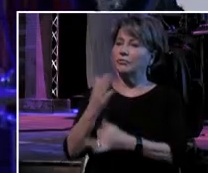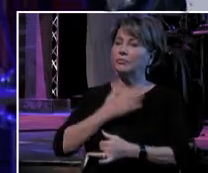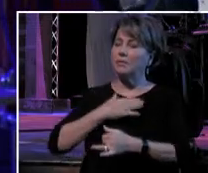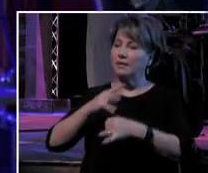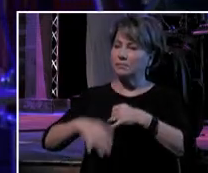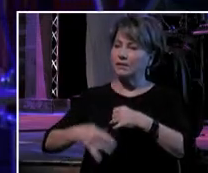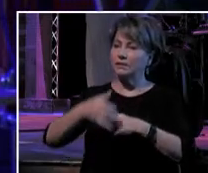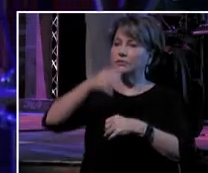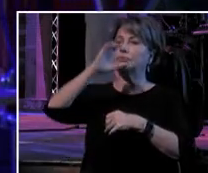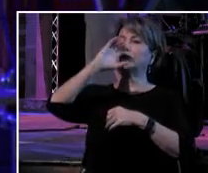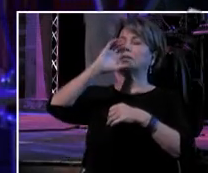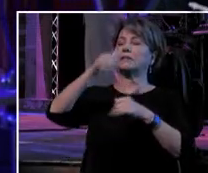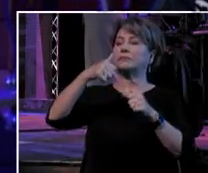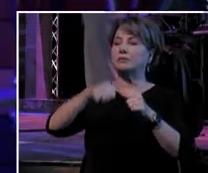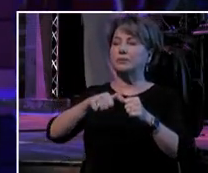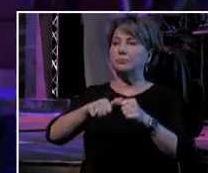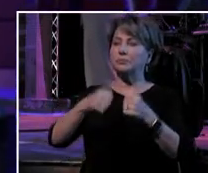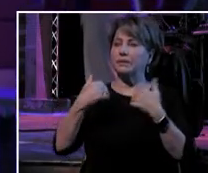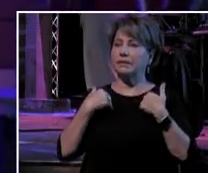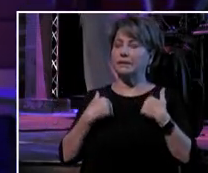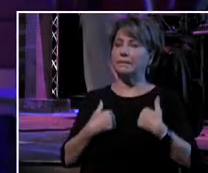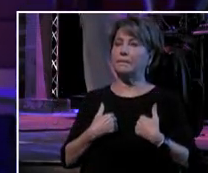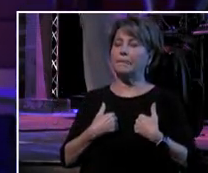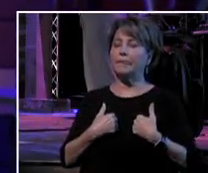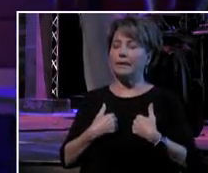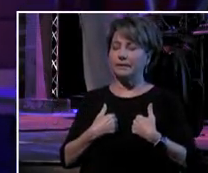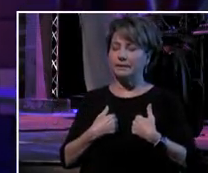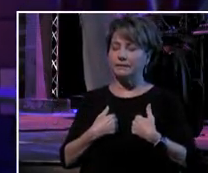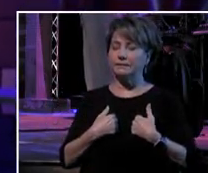in remembrance of me.